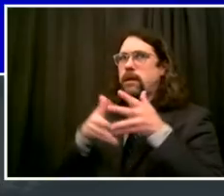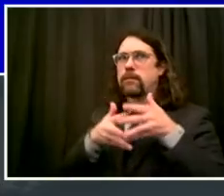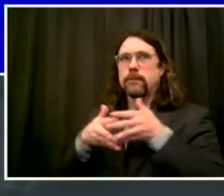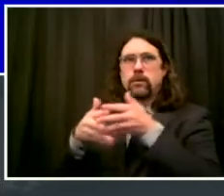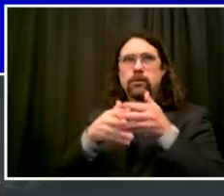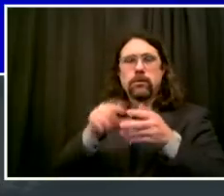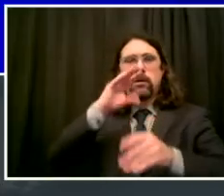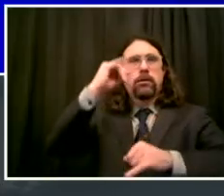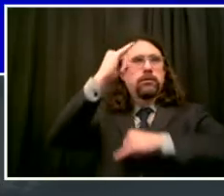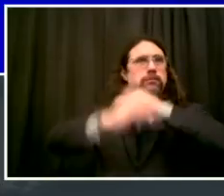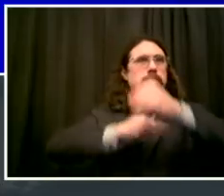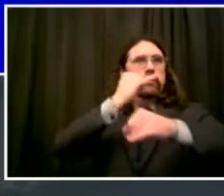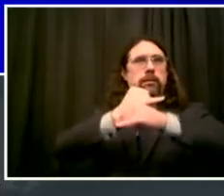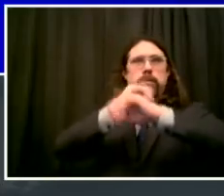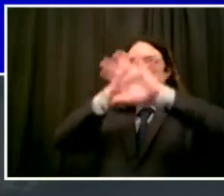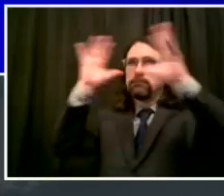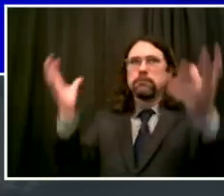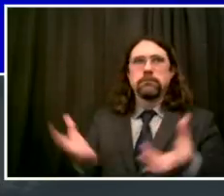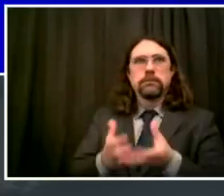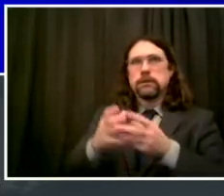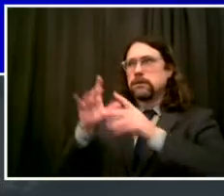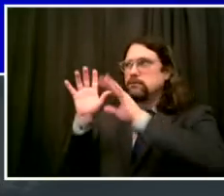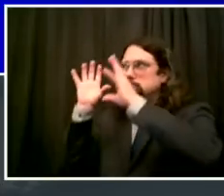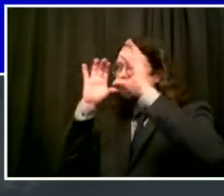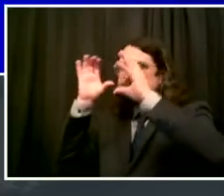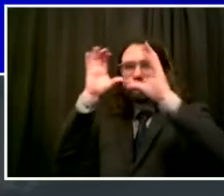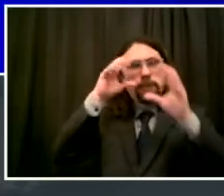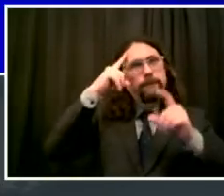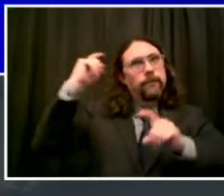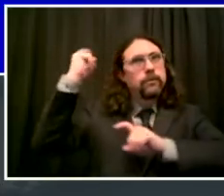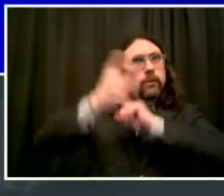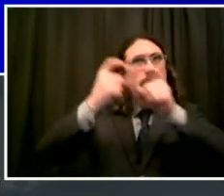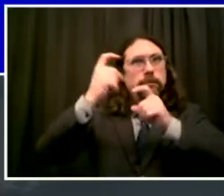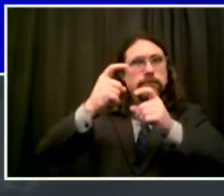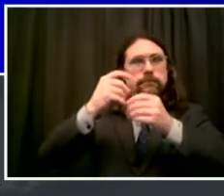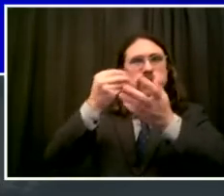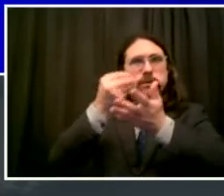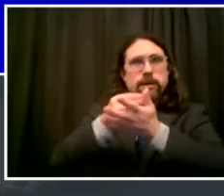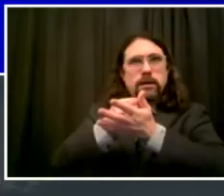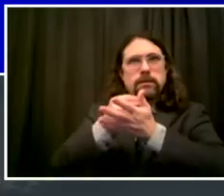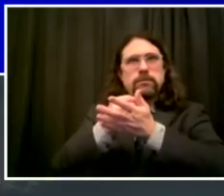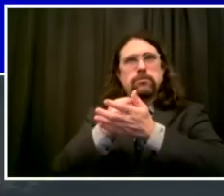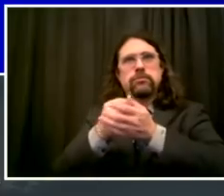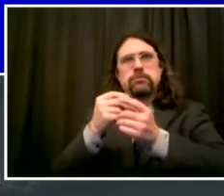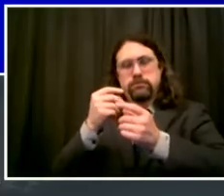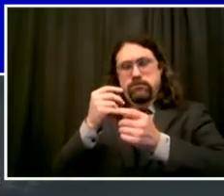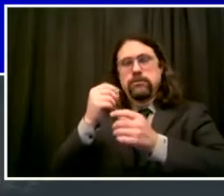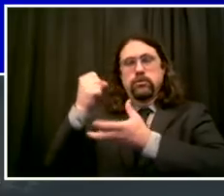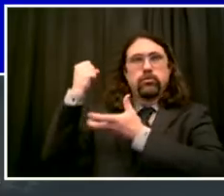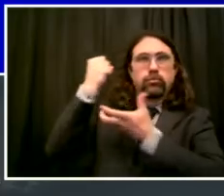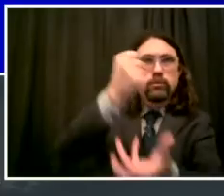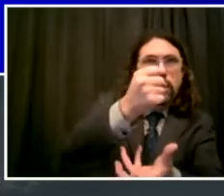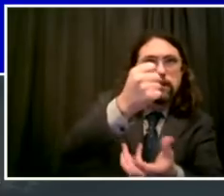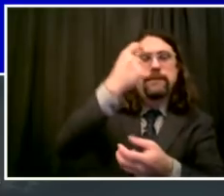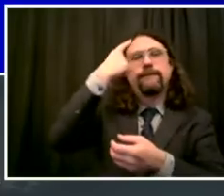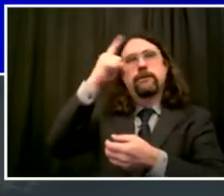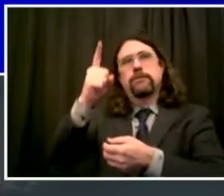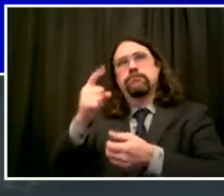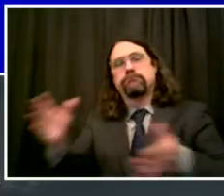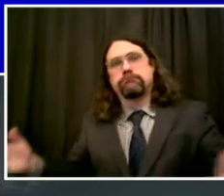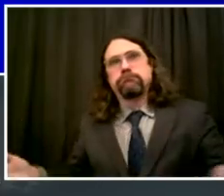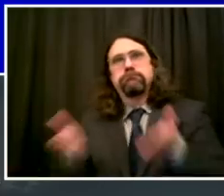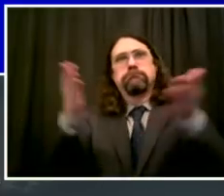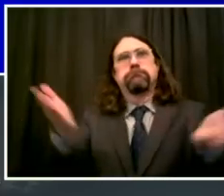on how to uplift small business and provide the resources for small businesses to get back on their feet, and the ability for